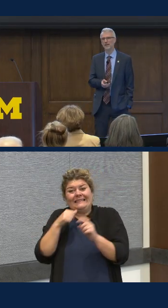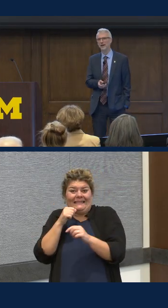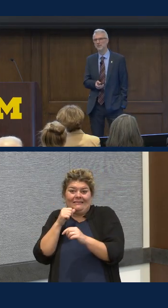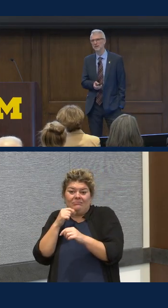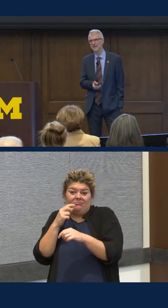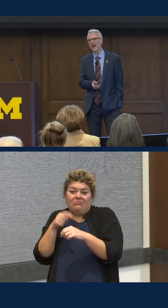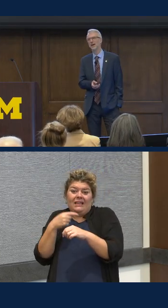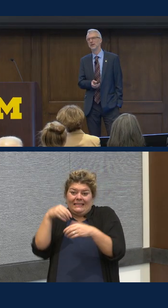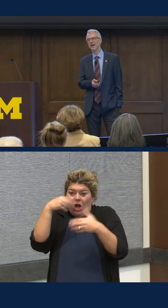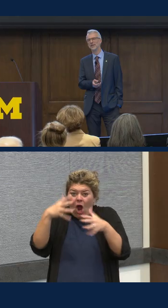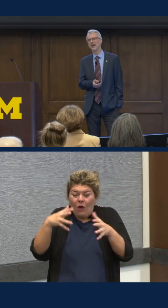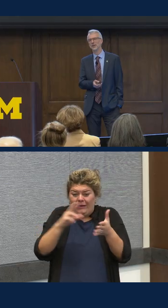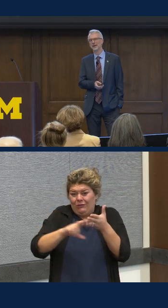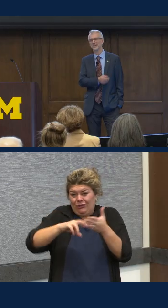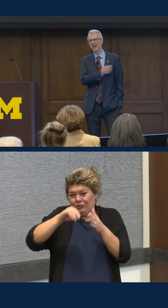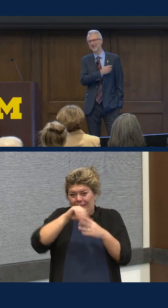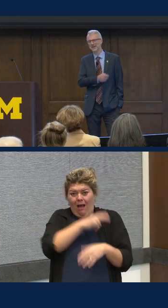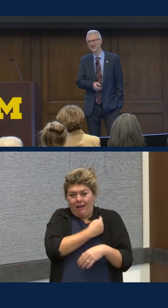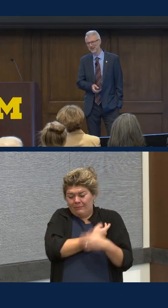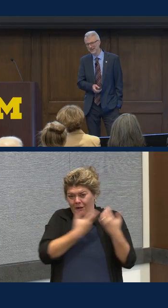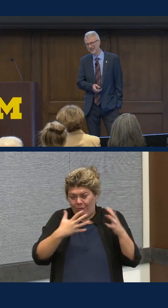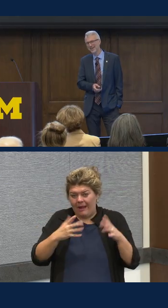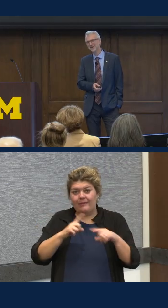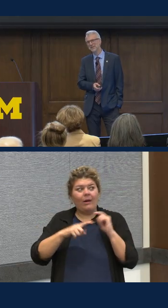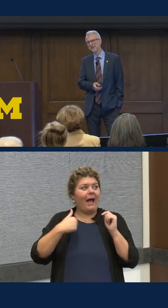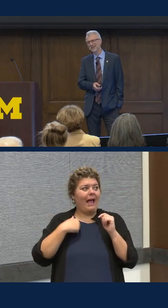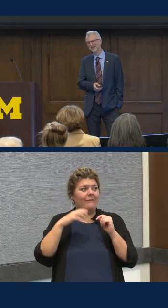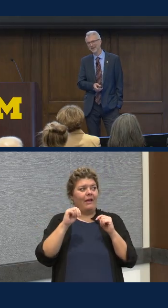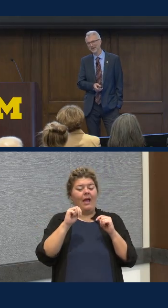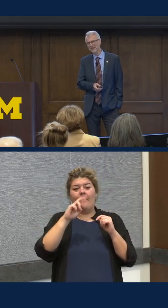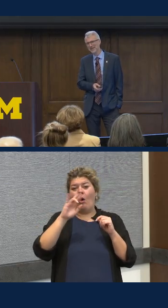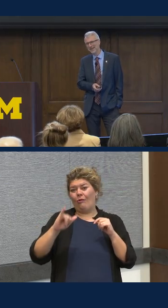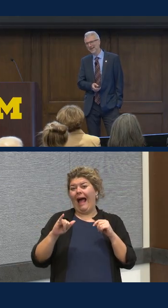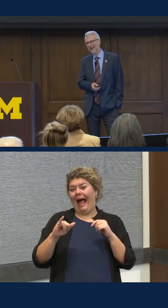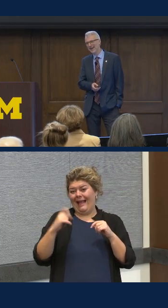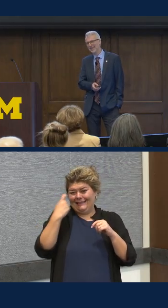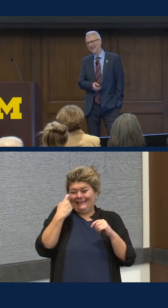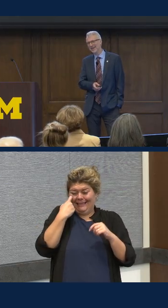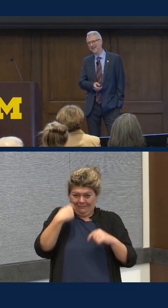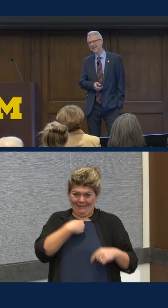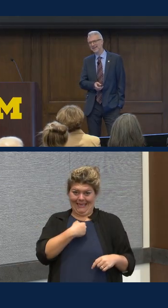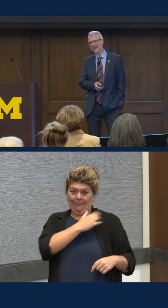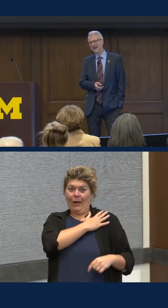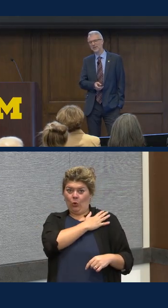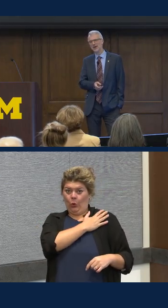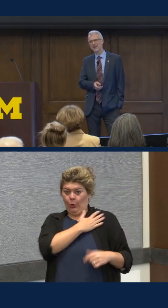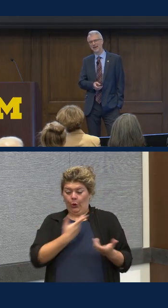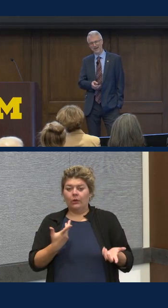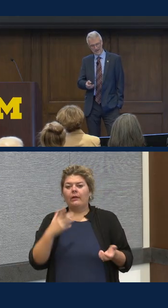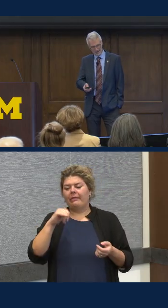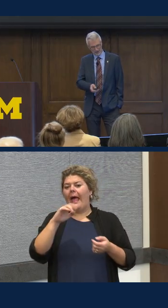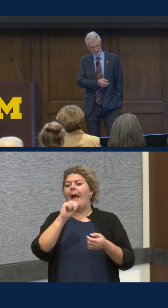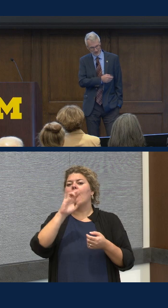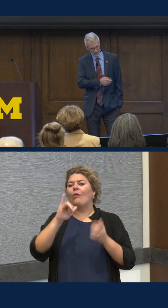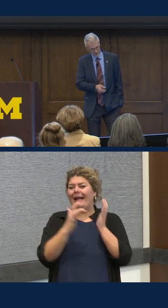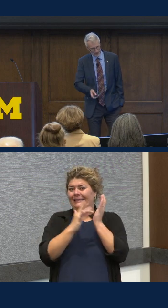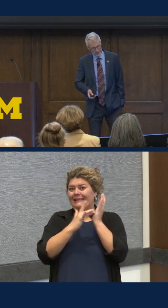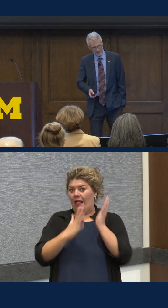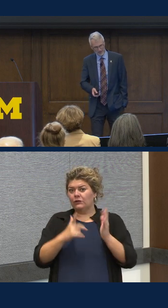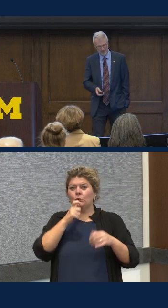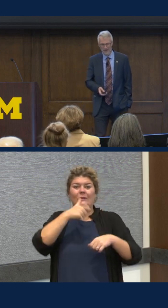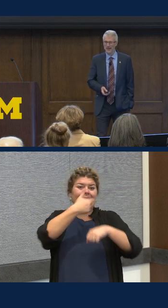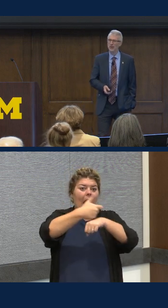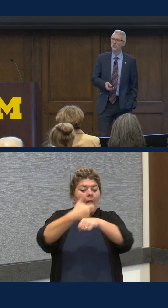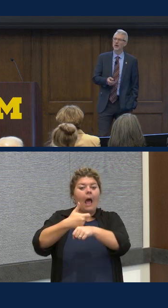already there in hospitals. I happened to have an MRI scan of my shoulder a couple of weeks ago, and the MRI technologist who was setting me